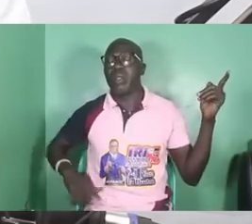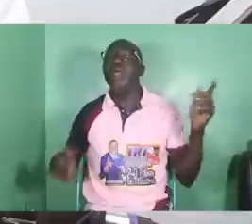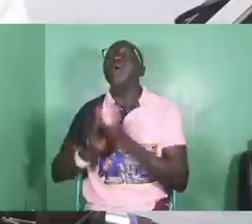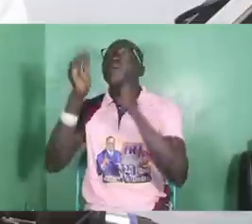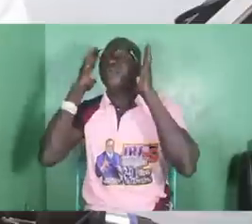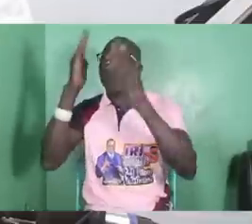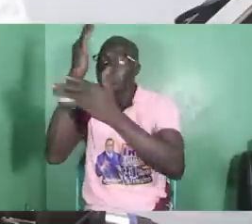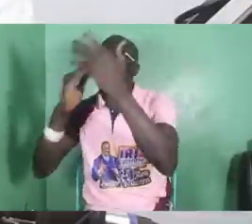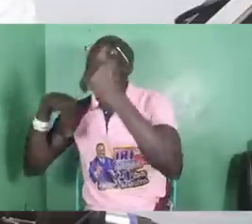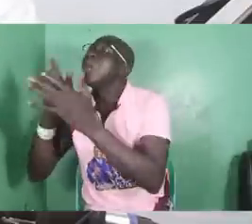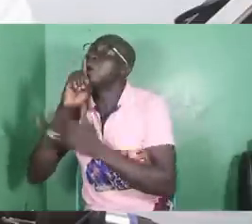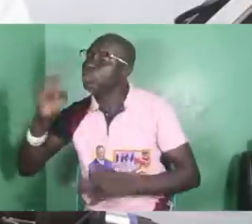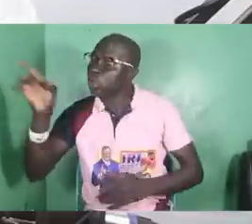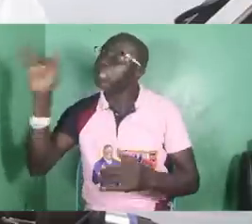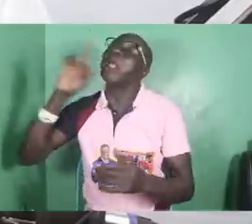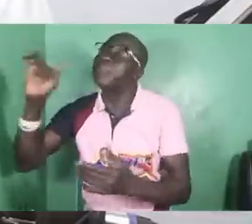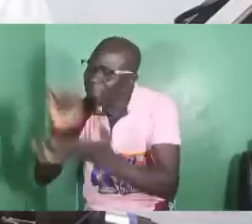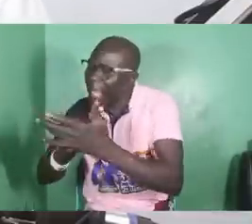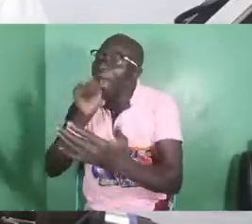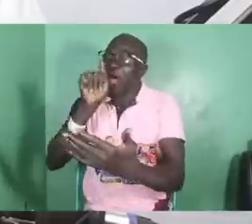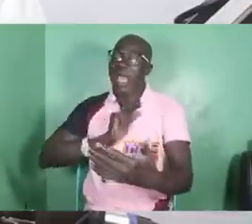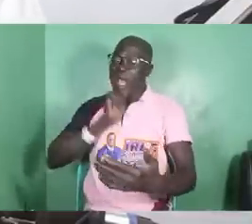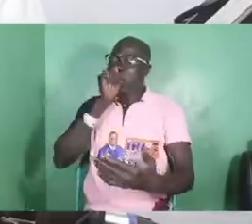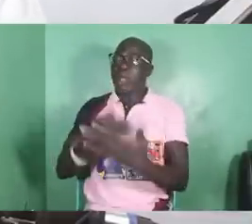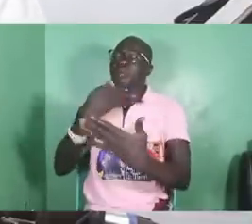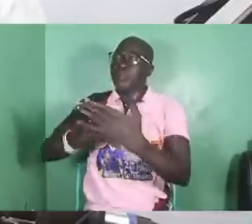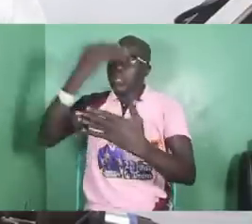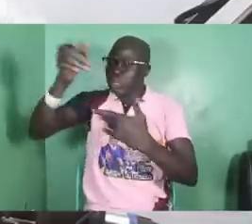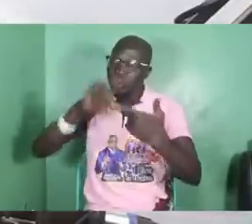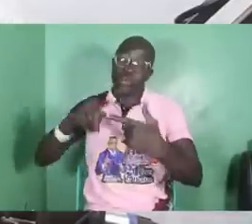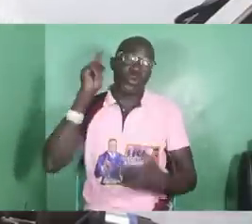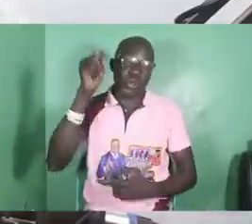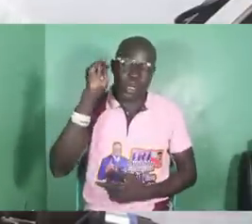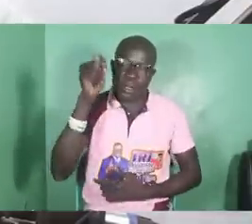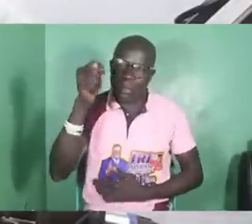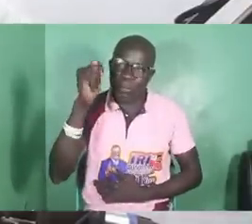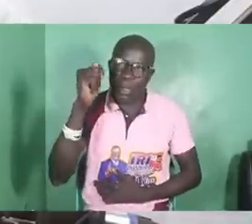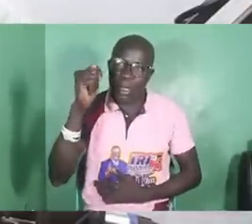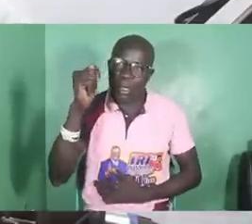Pray somebody. I'm sure that I'm going to die. Let me